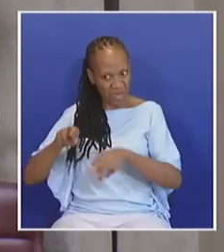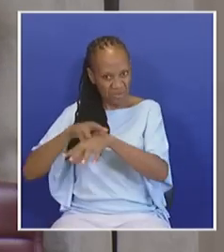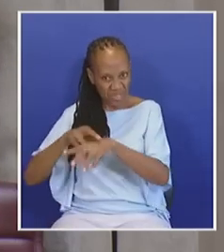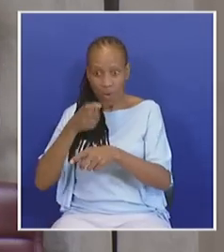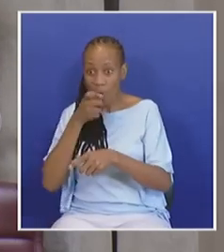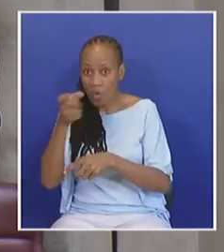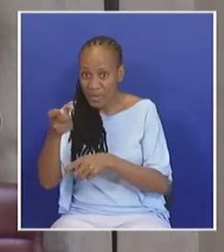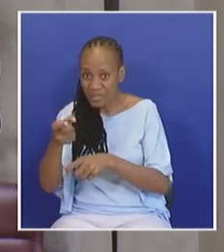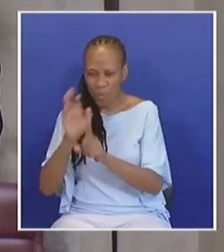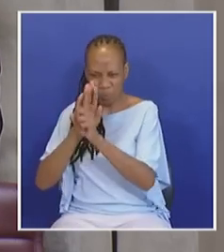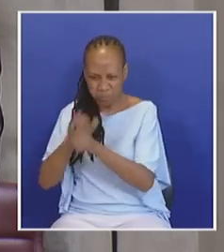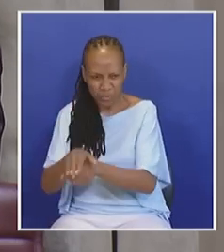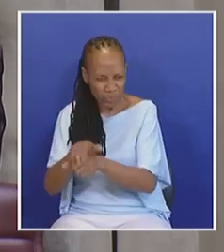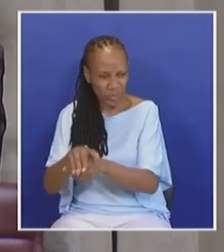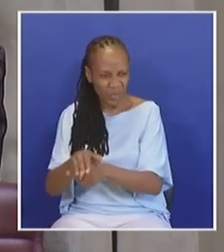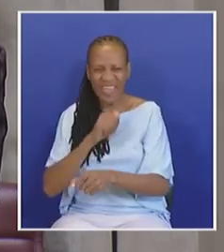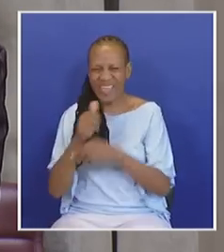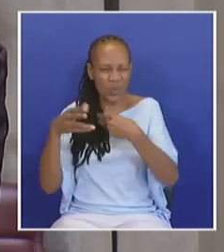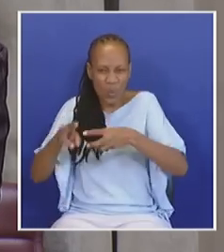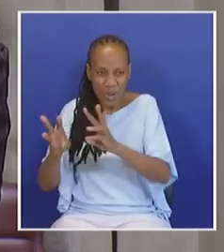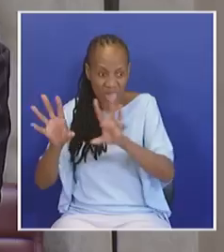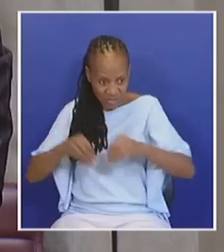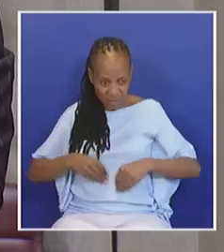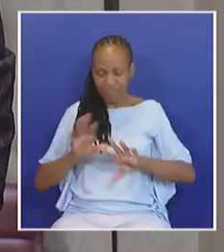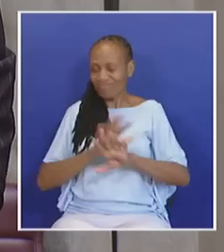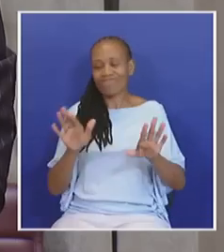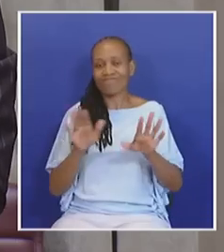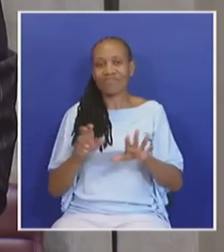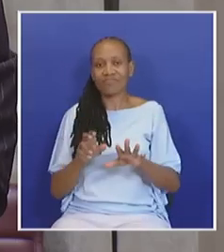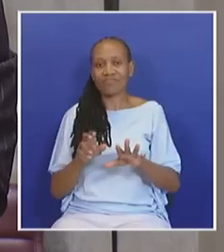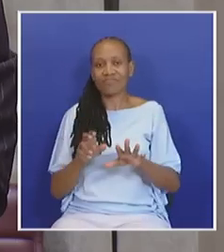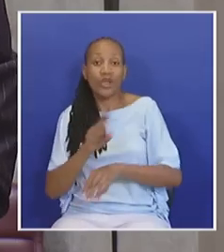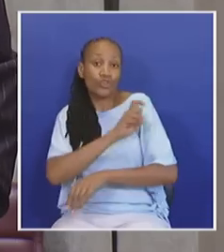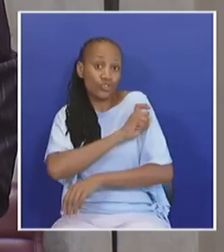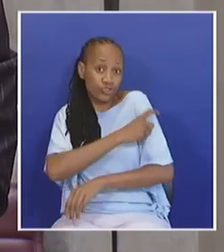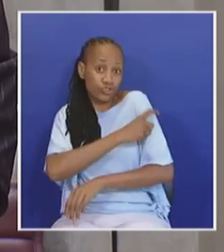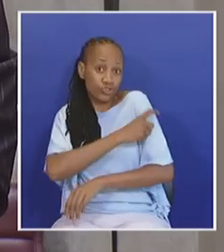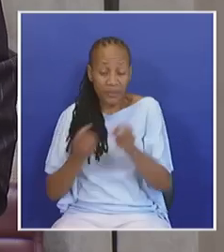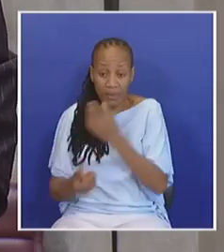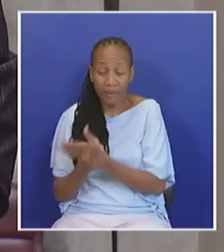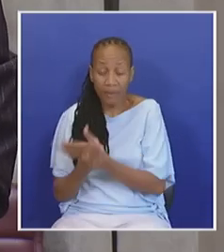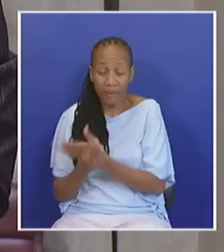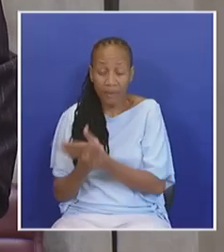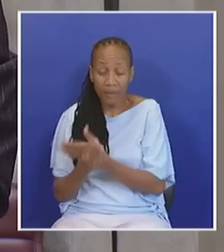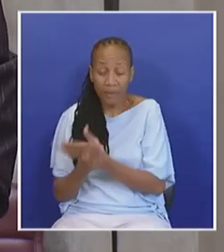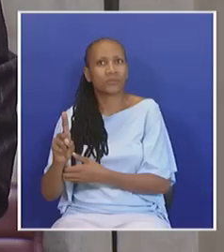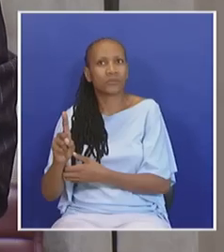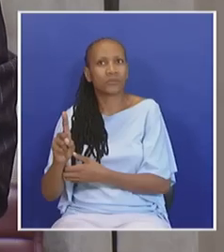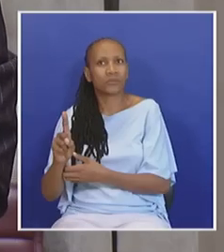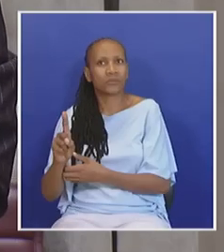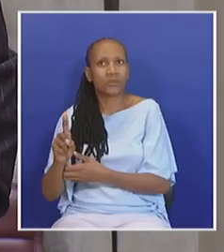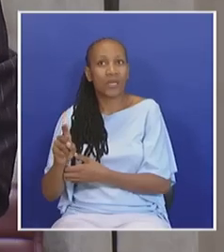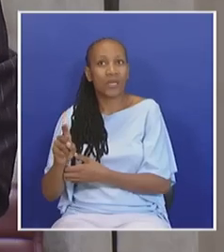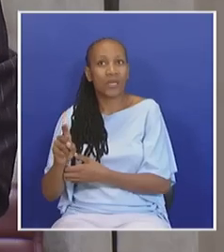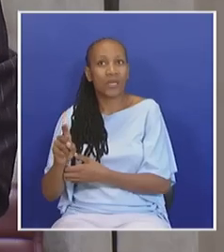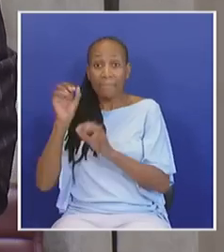or degradation of any kind. In Germany, it is a crime to deny the fact of or impact of the